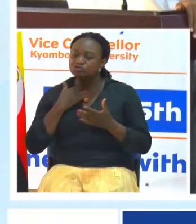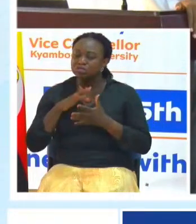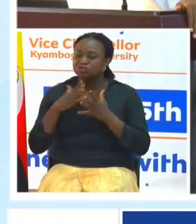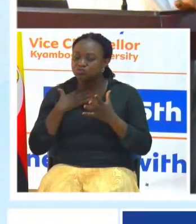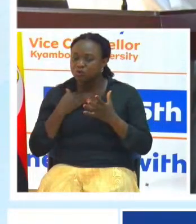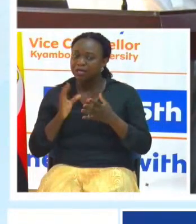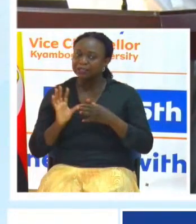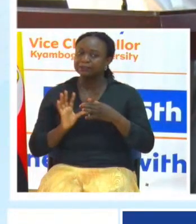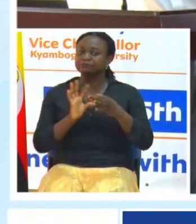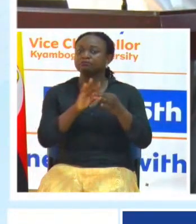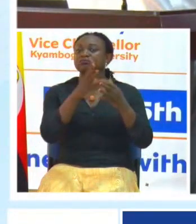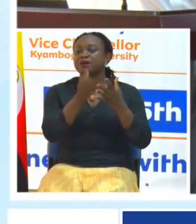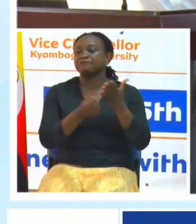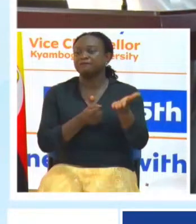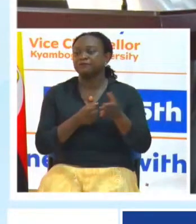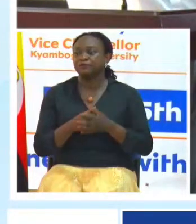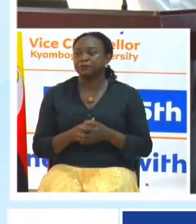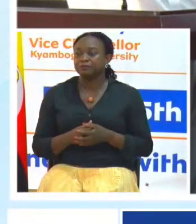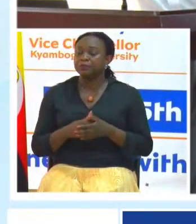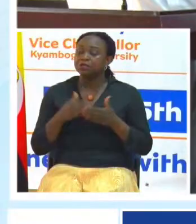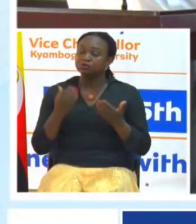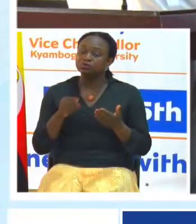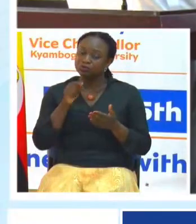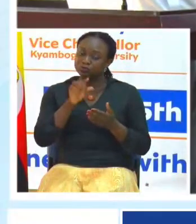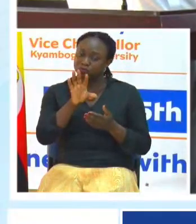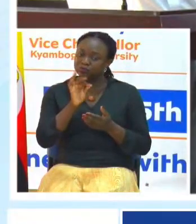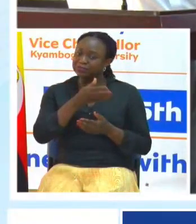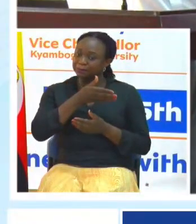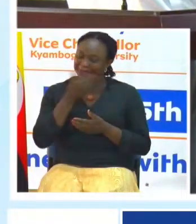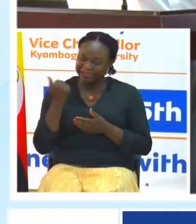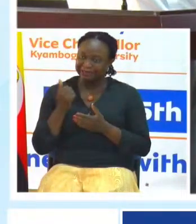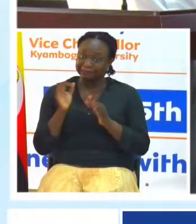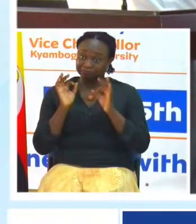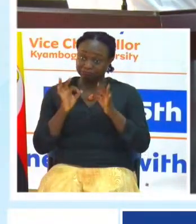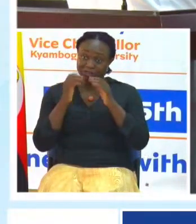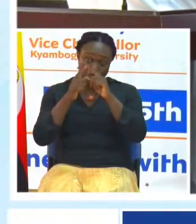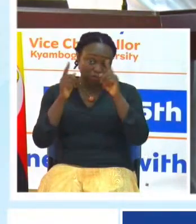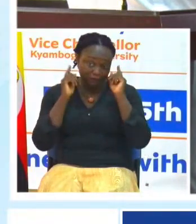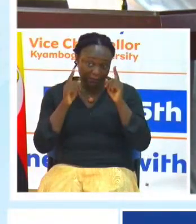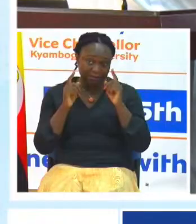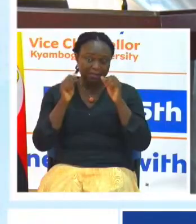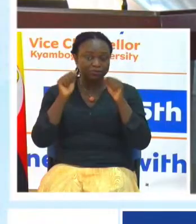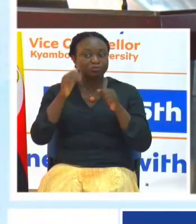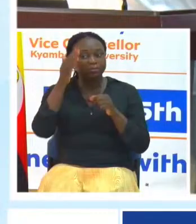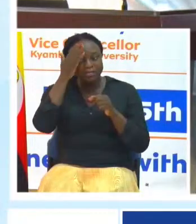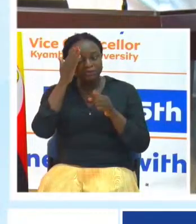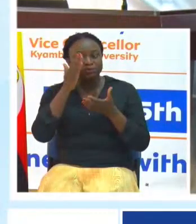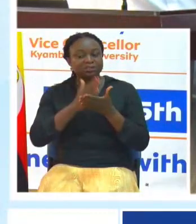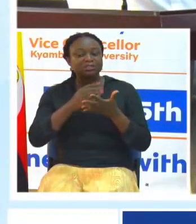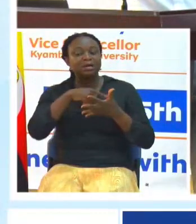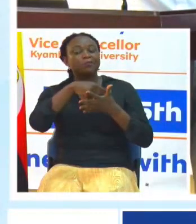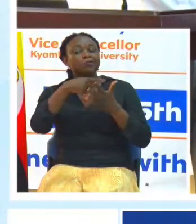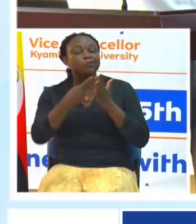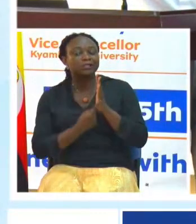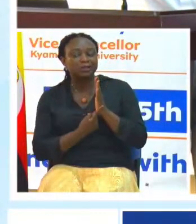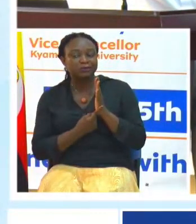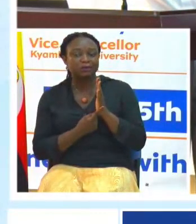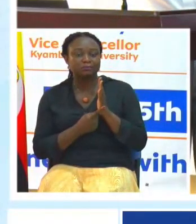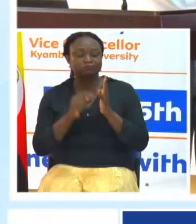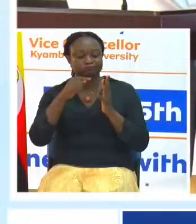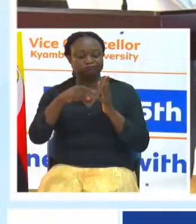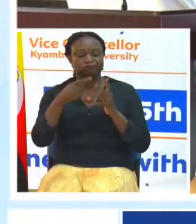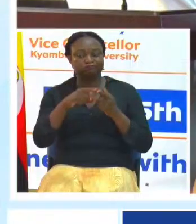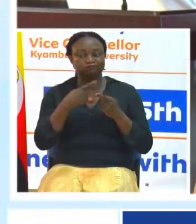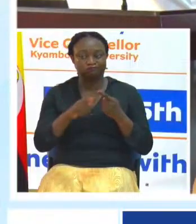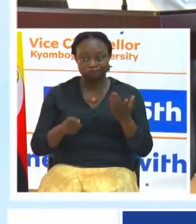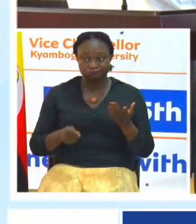needs. So, to find that best fit, you have to know certain criteria elements that you must put into